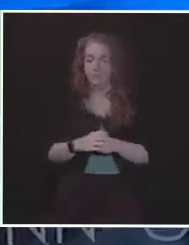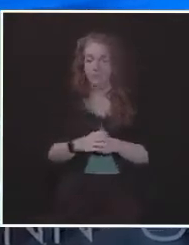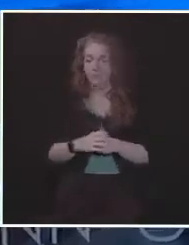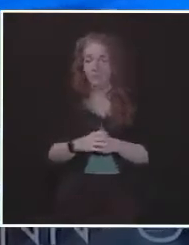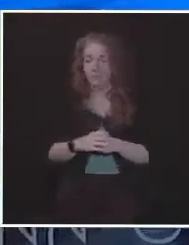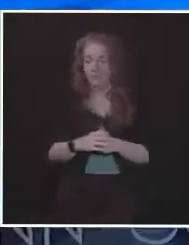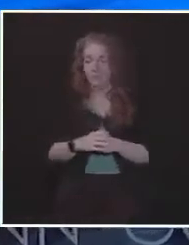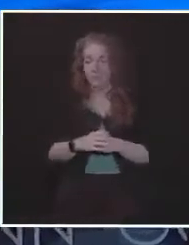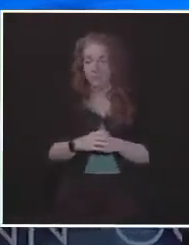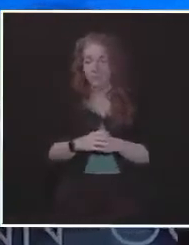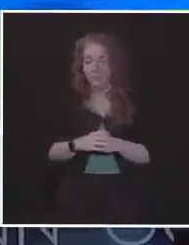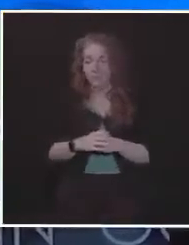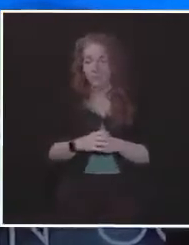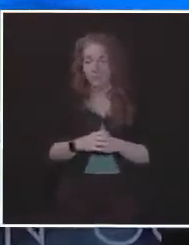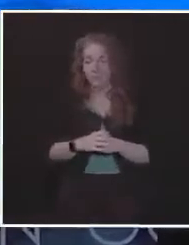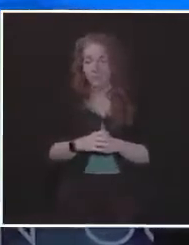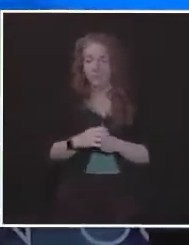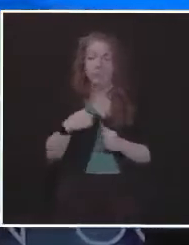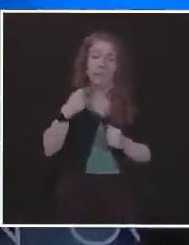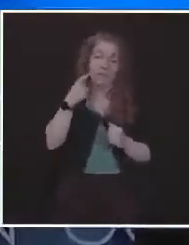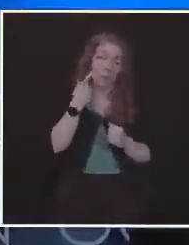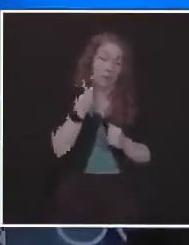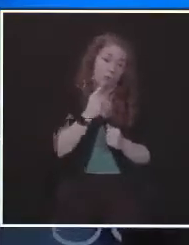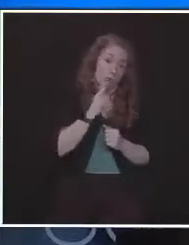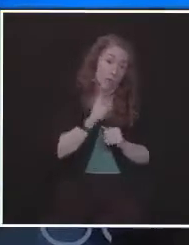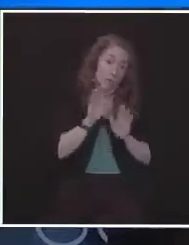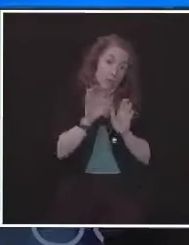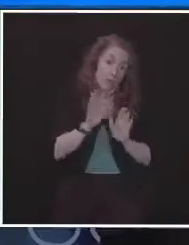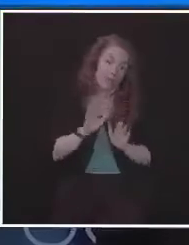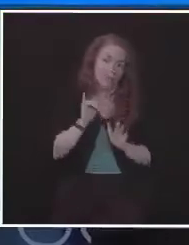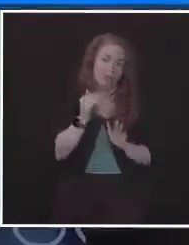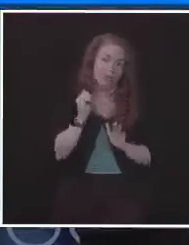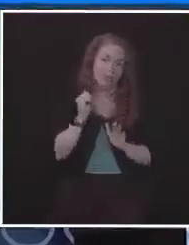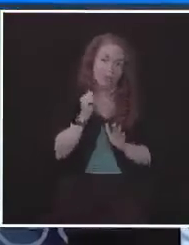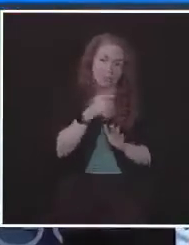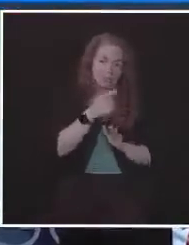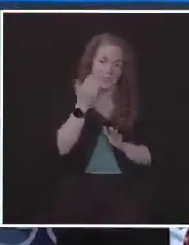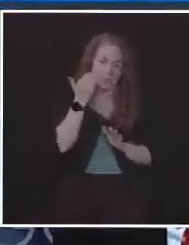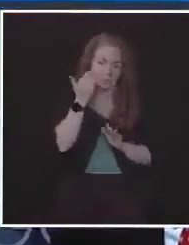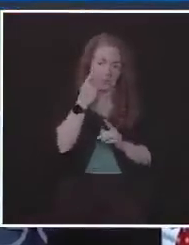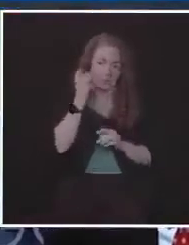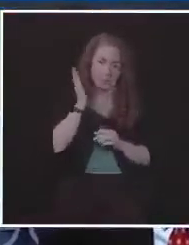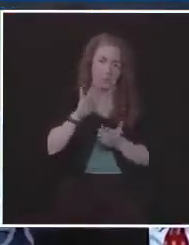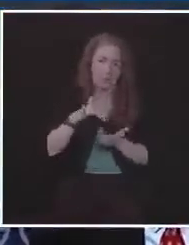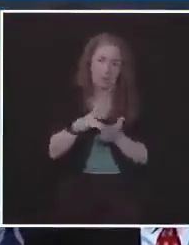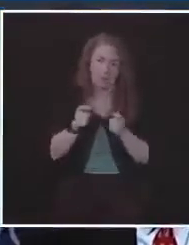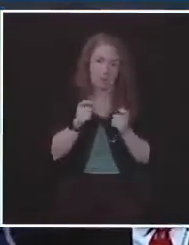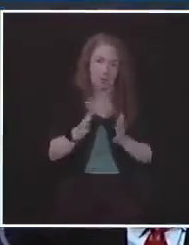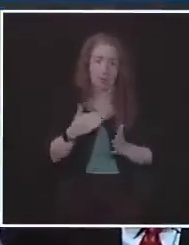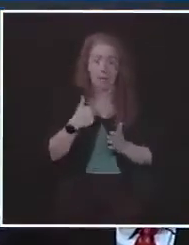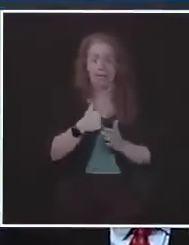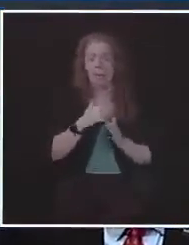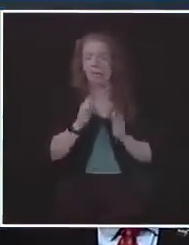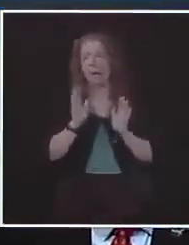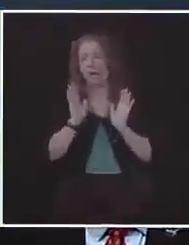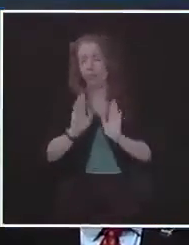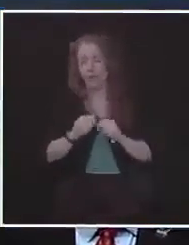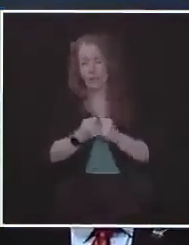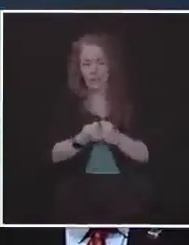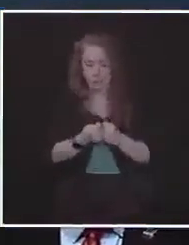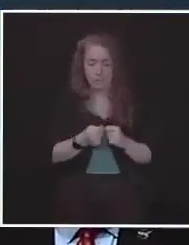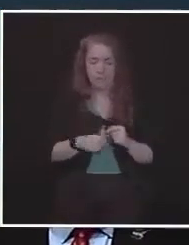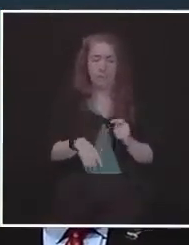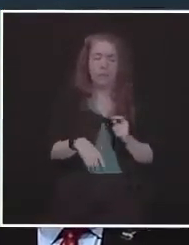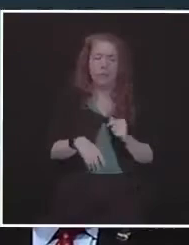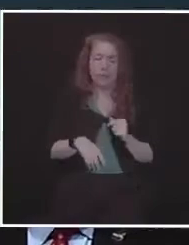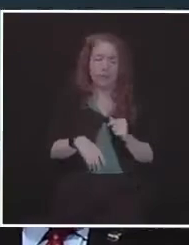learn this, and he was a center director, is we got a great team at JSC working this, first of all. And Vanessa and